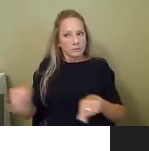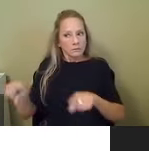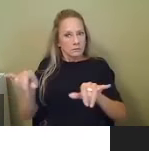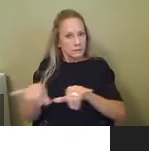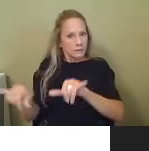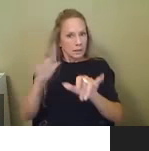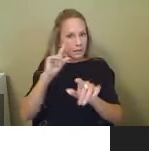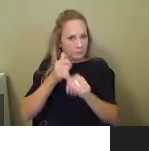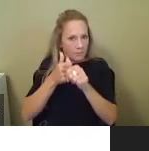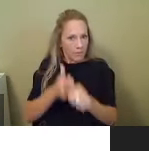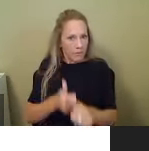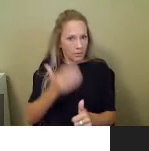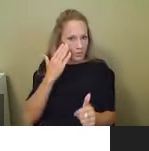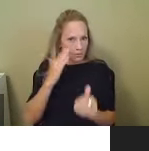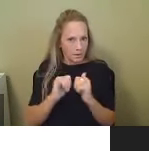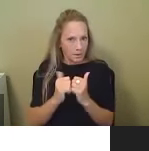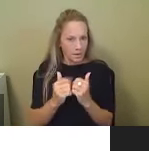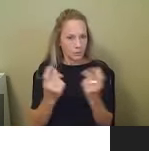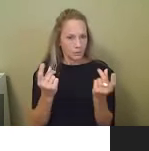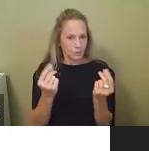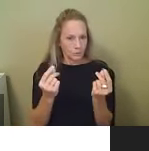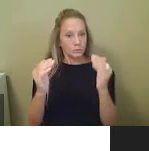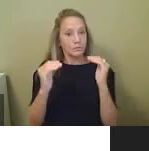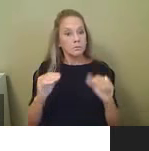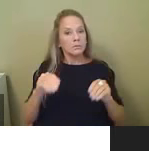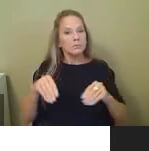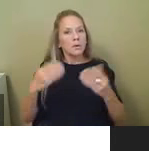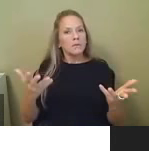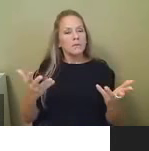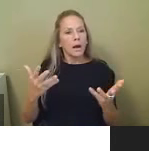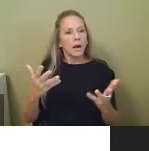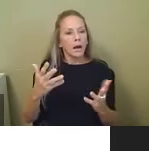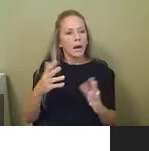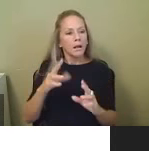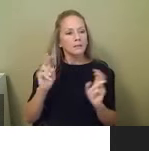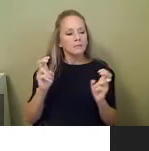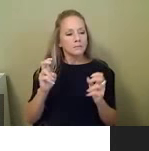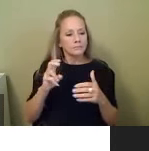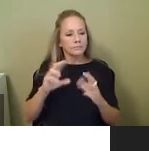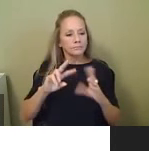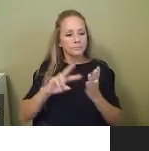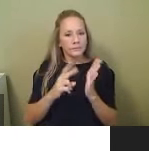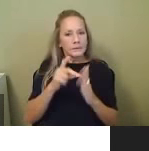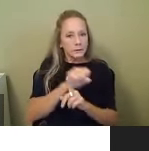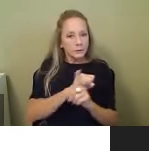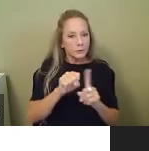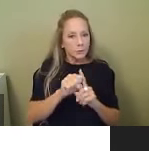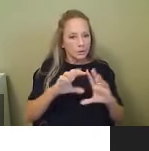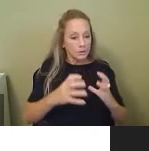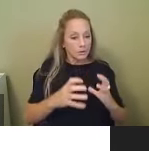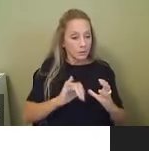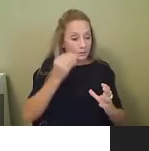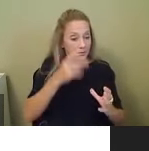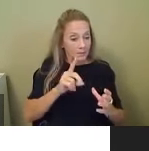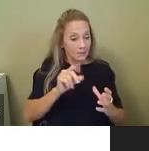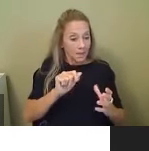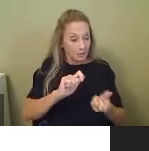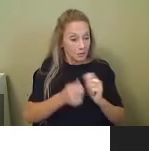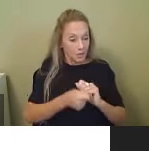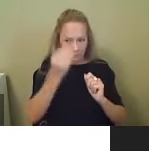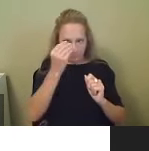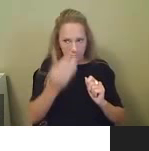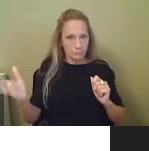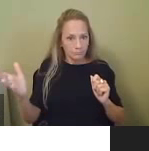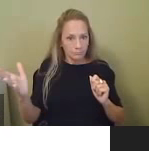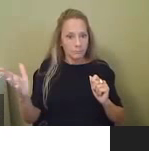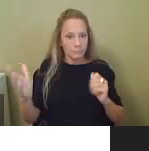situation, provide context to individual data points that are changing, encourage testing